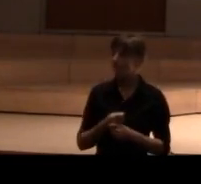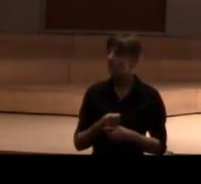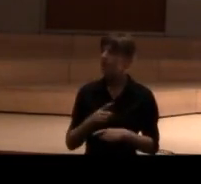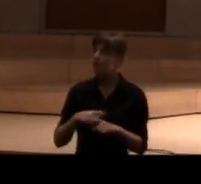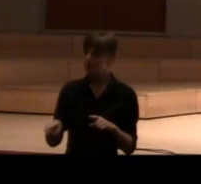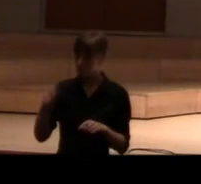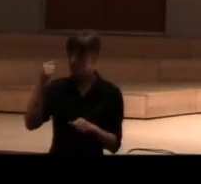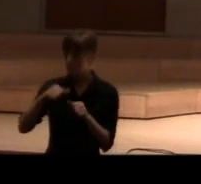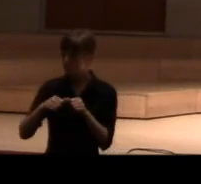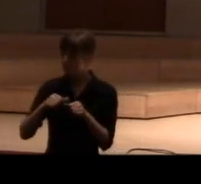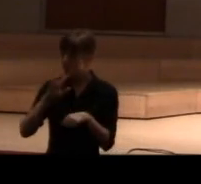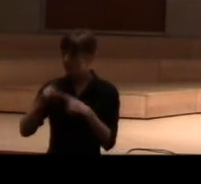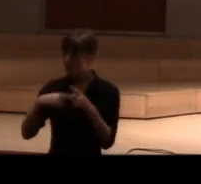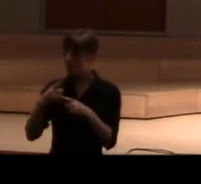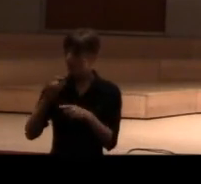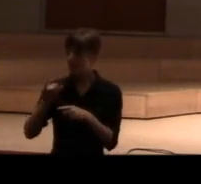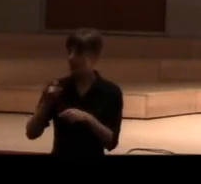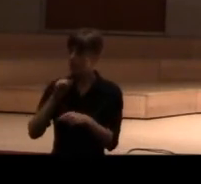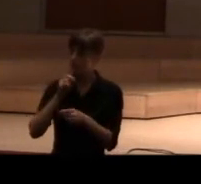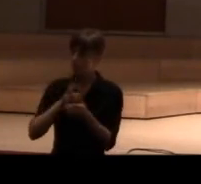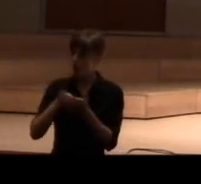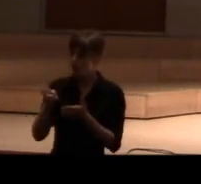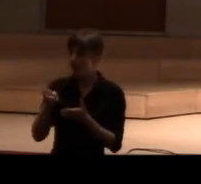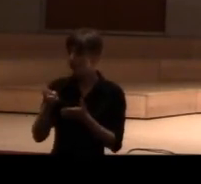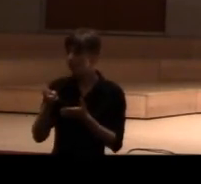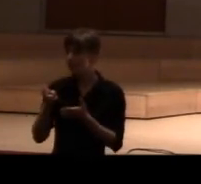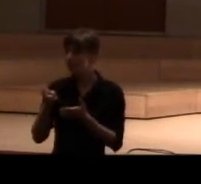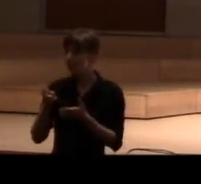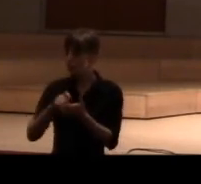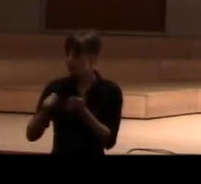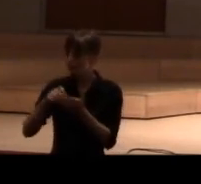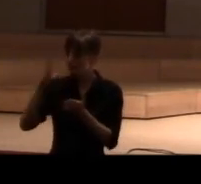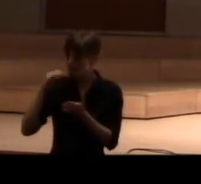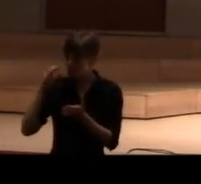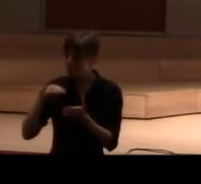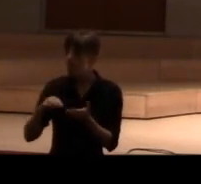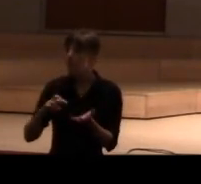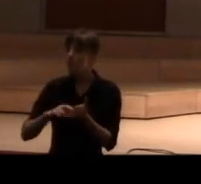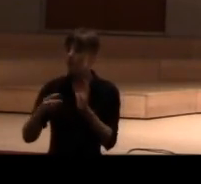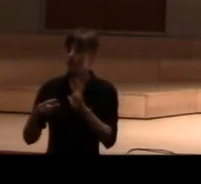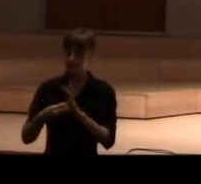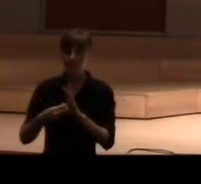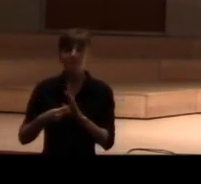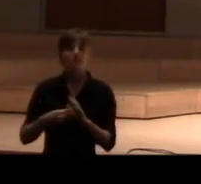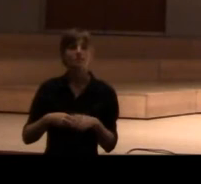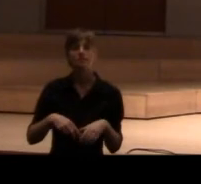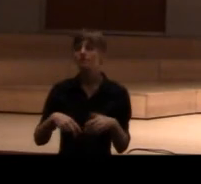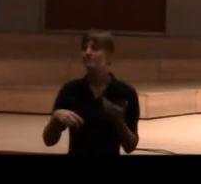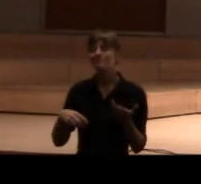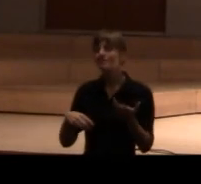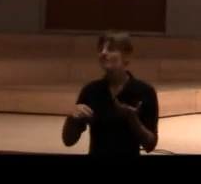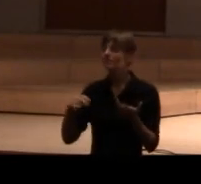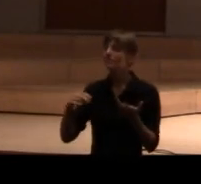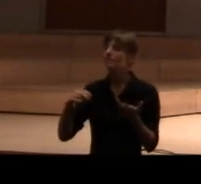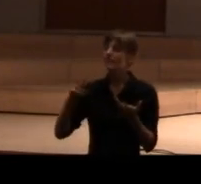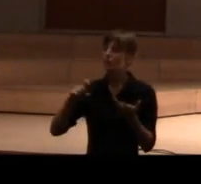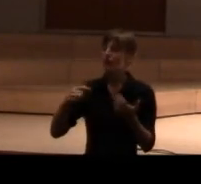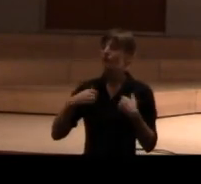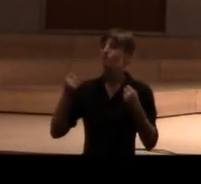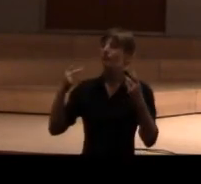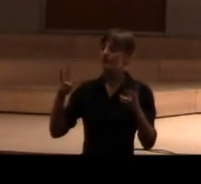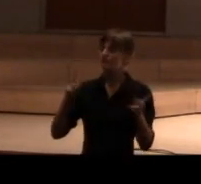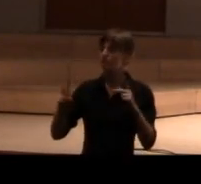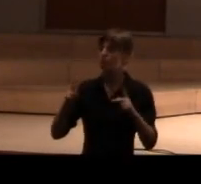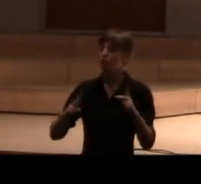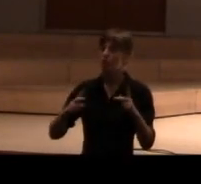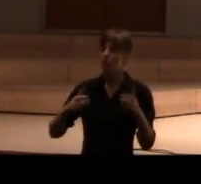authentic writing experience for true motivation a lot of the time. And that means readership larger than a teacher or one classroom. It means sending writing into